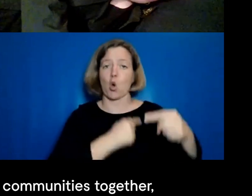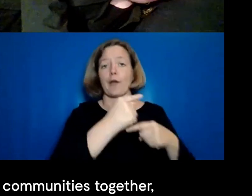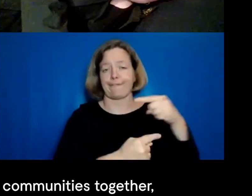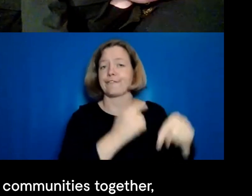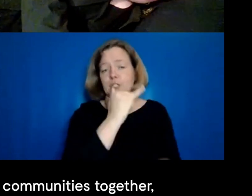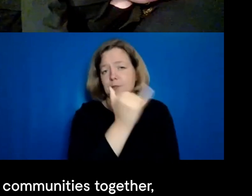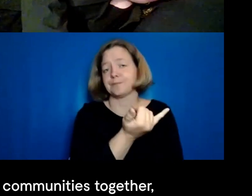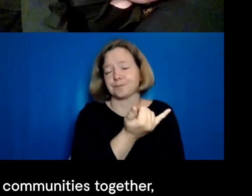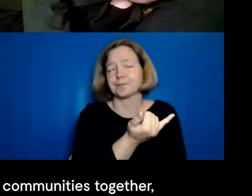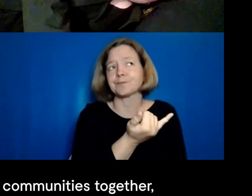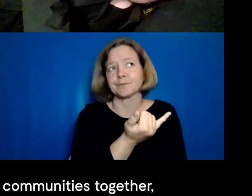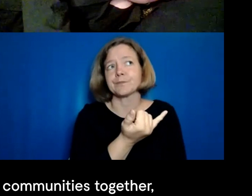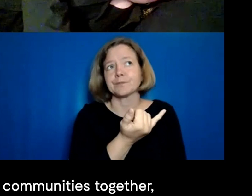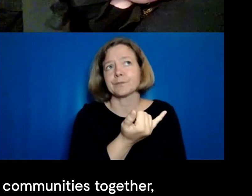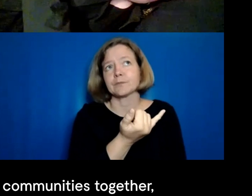thinking about